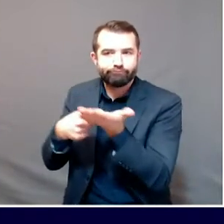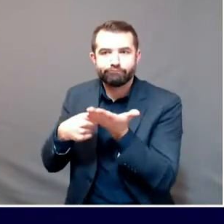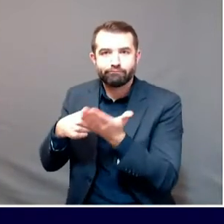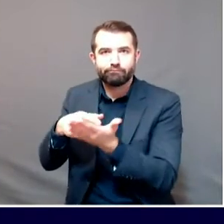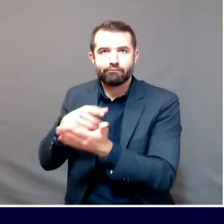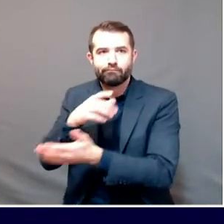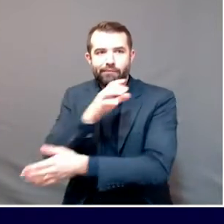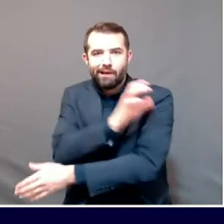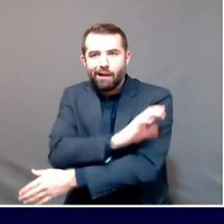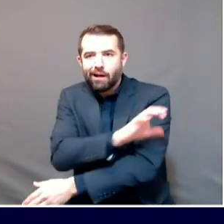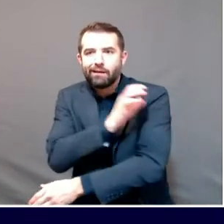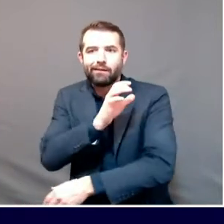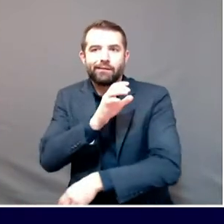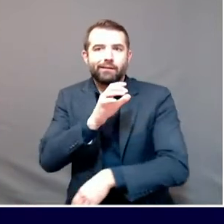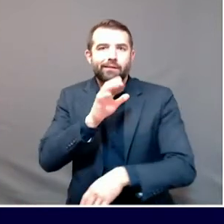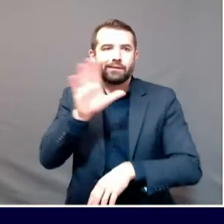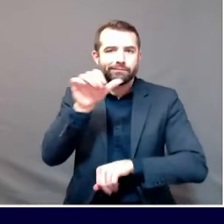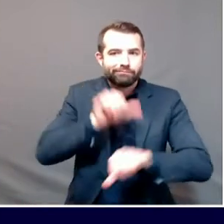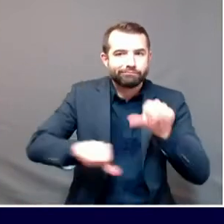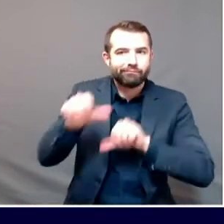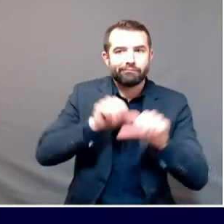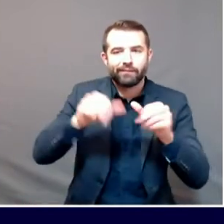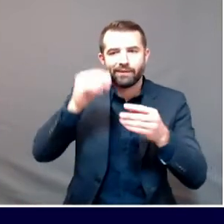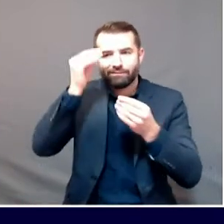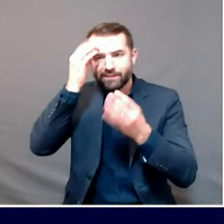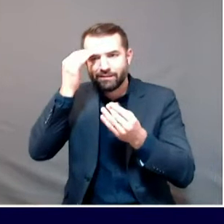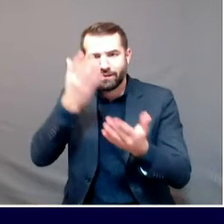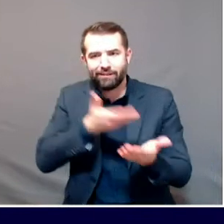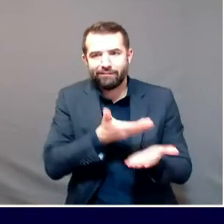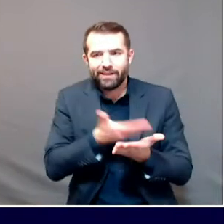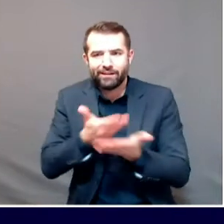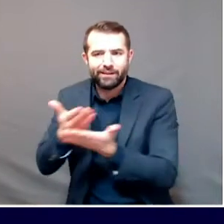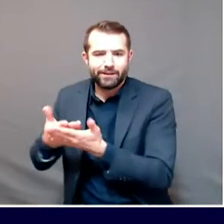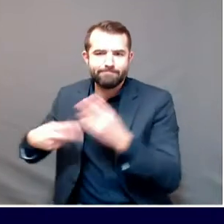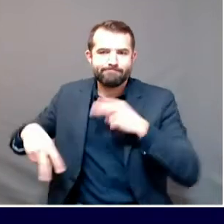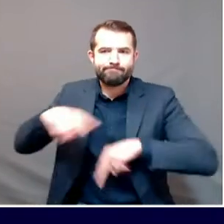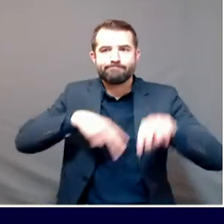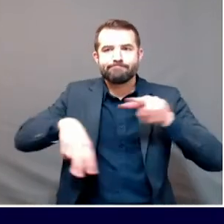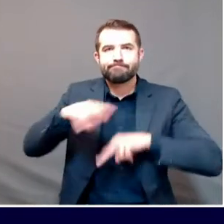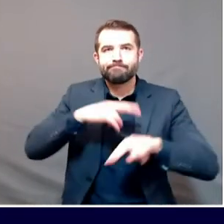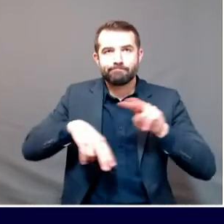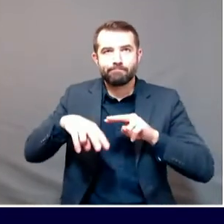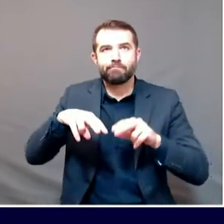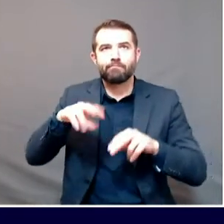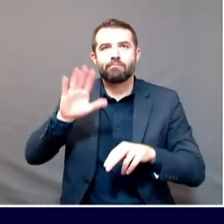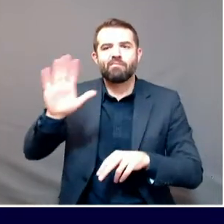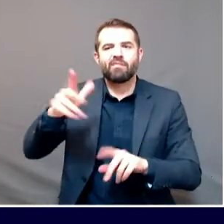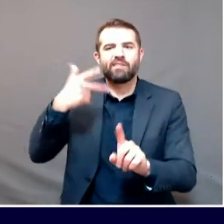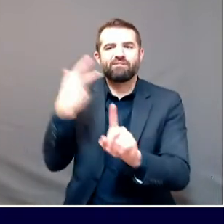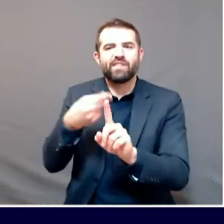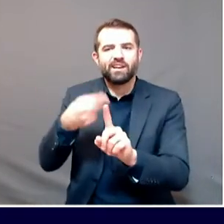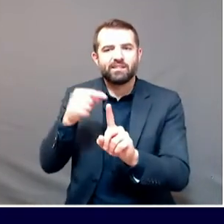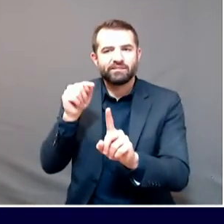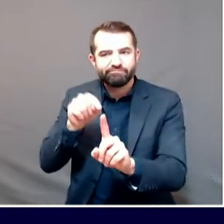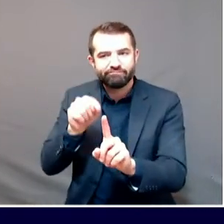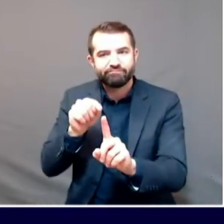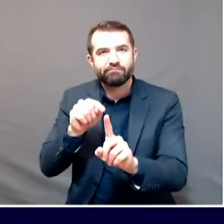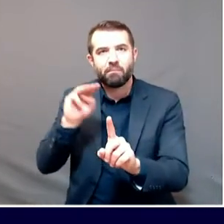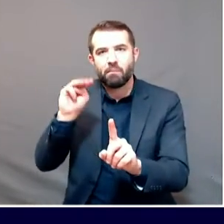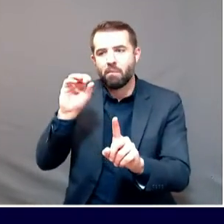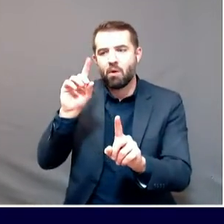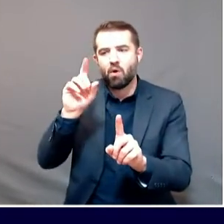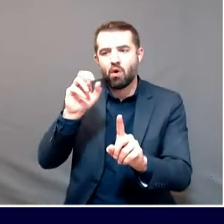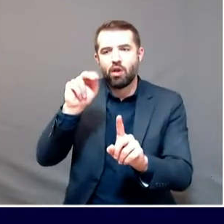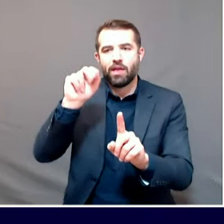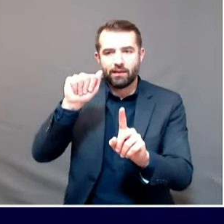vaccine and make recommendations on how and in whom it should be best used. If all of those